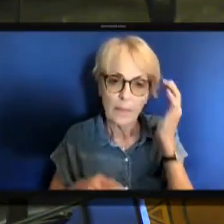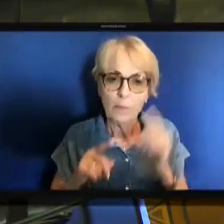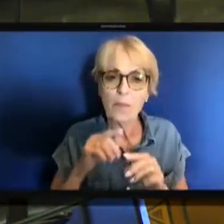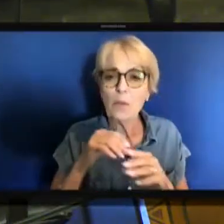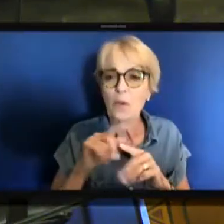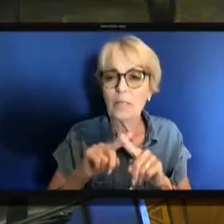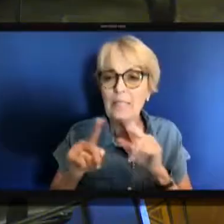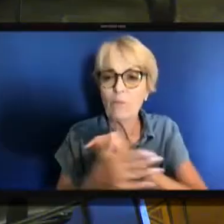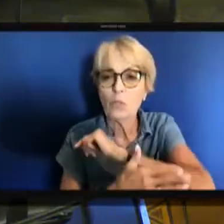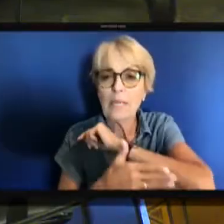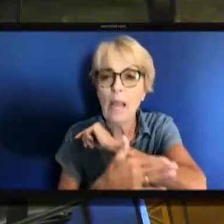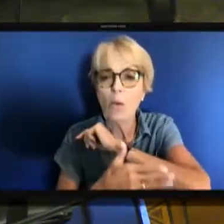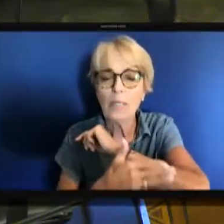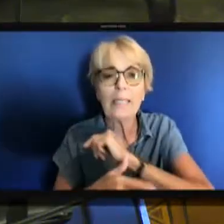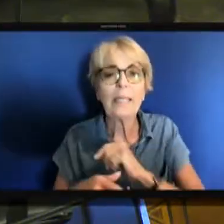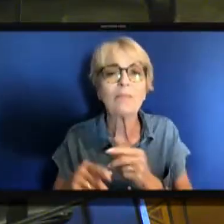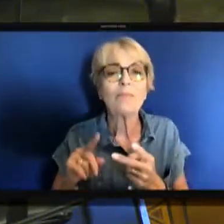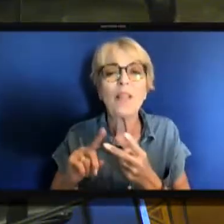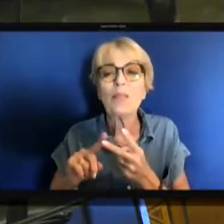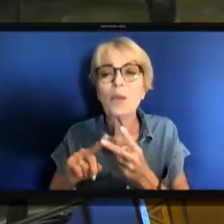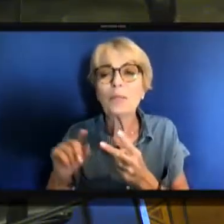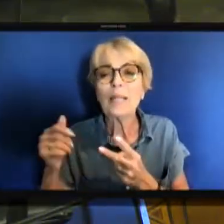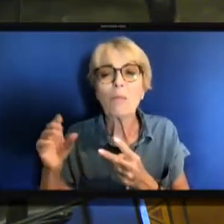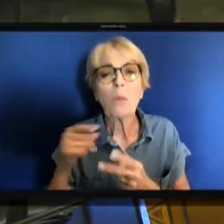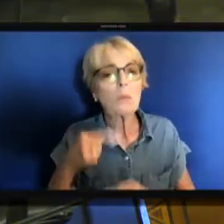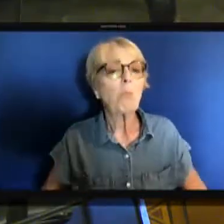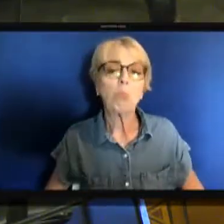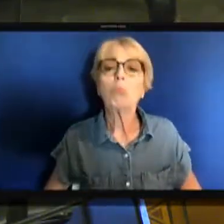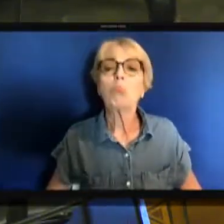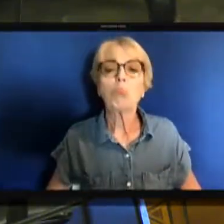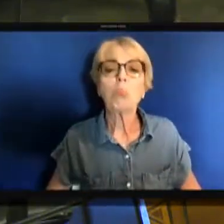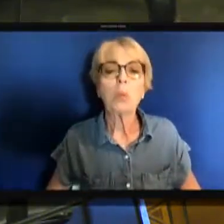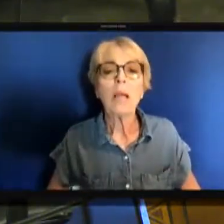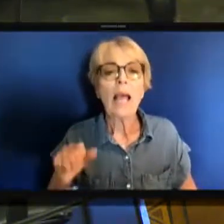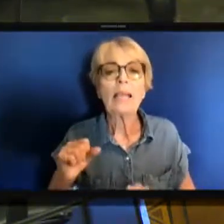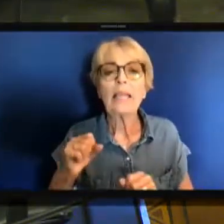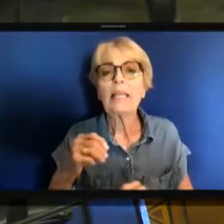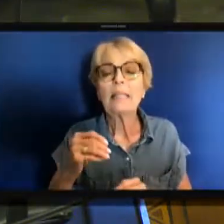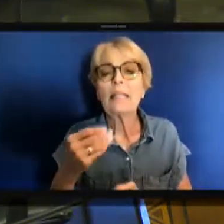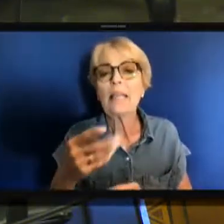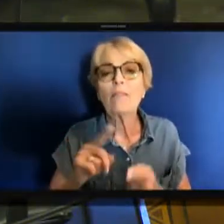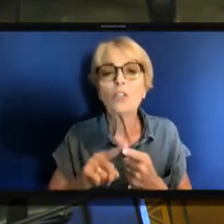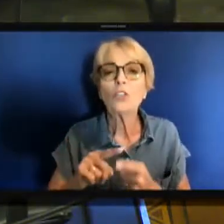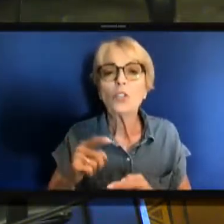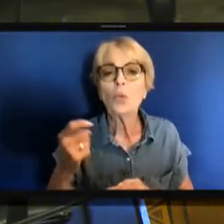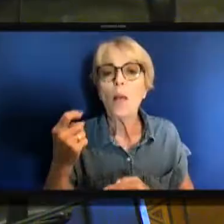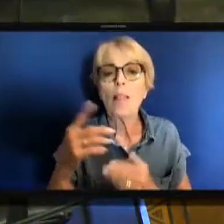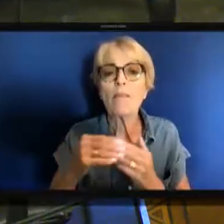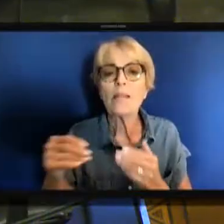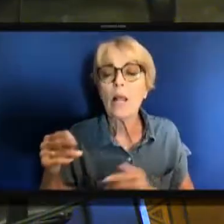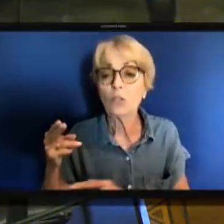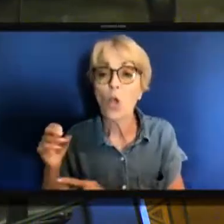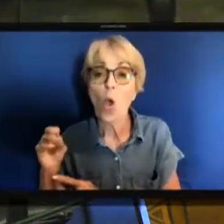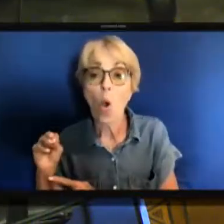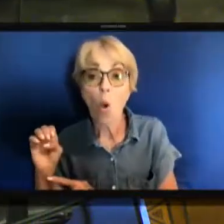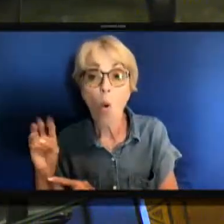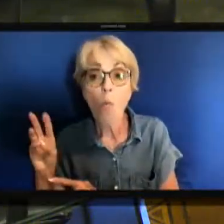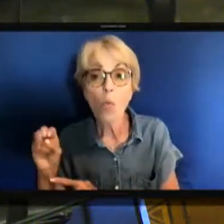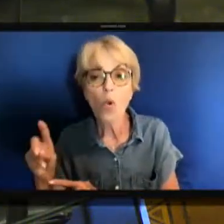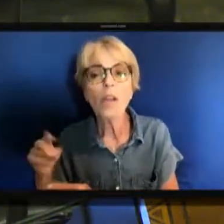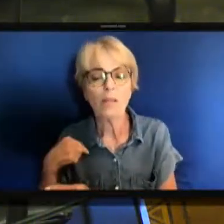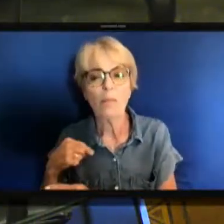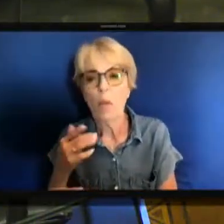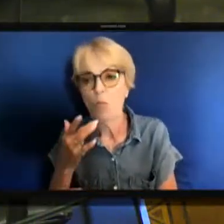Kahari's sister has a company that says, well, I can give them to you for $11, but her company's in Homewood. I'd rather give her the $11 contract, right? Because there's a